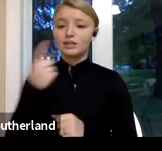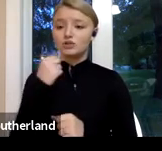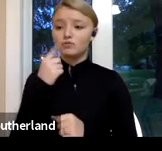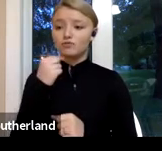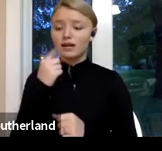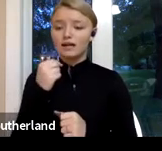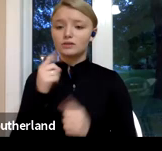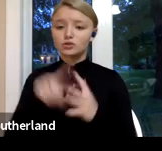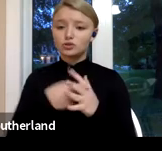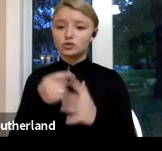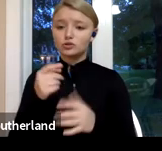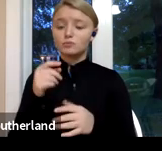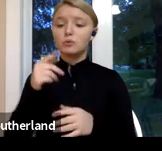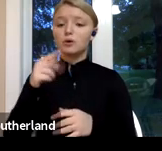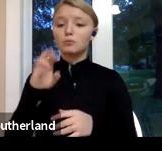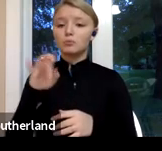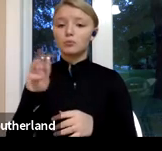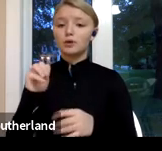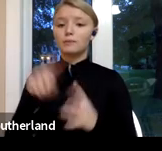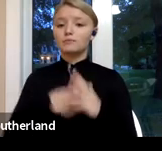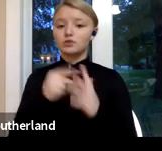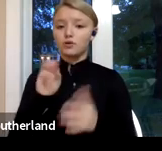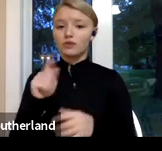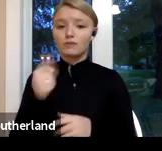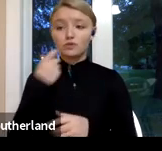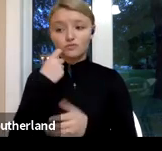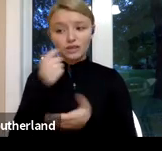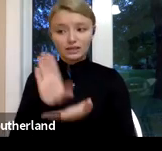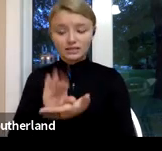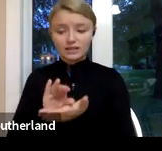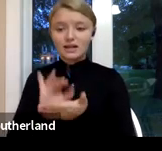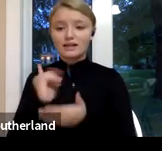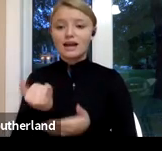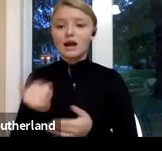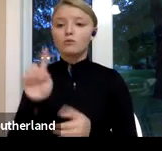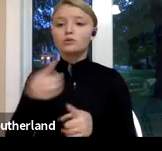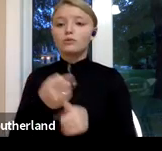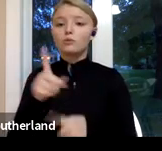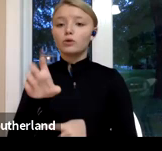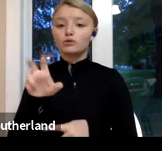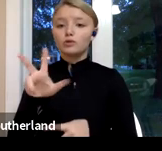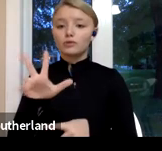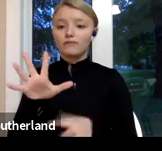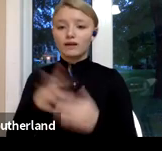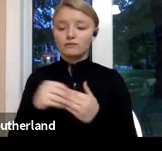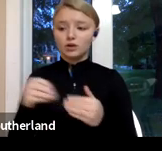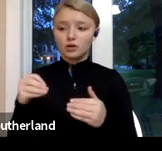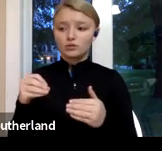Kit was recently discounted. So now it is only $135, which is